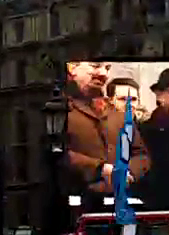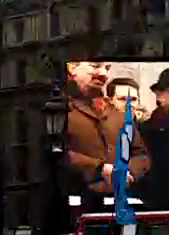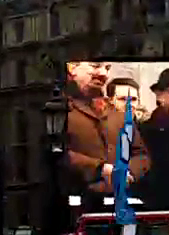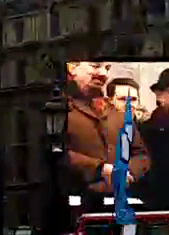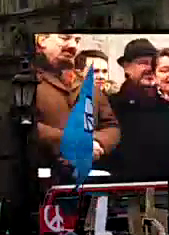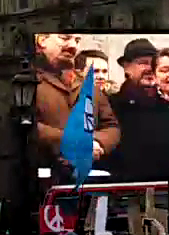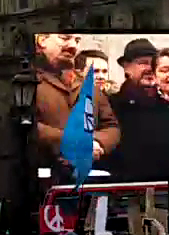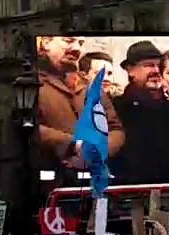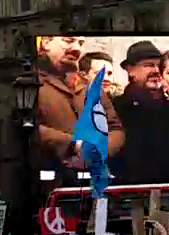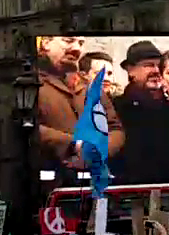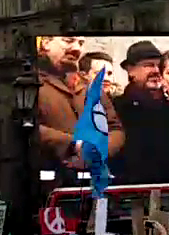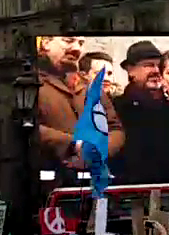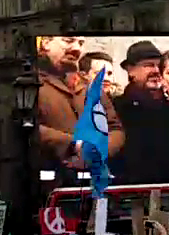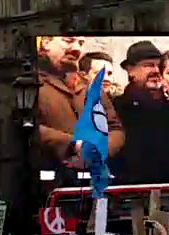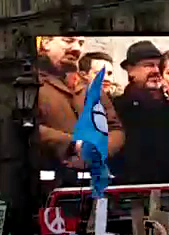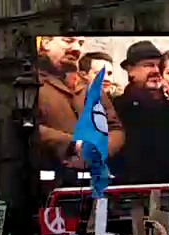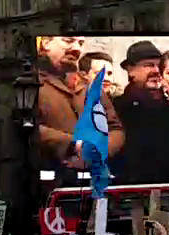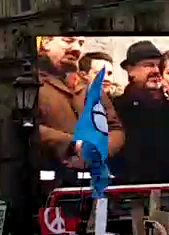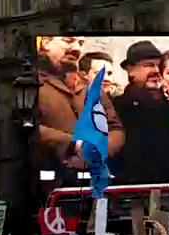Greetings and solidarity from